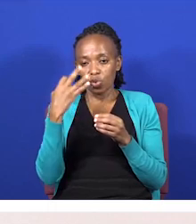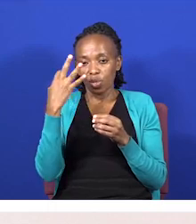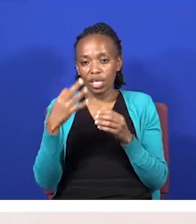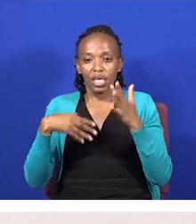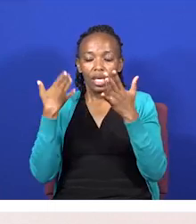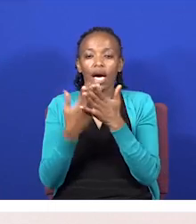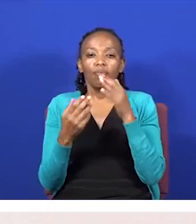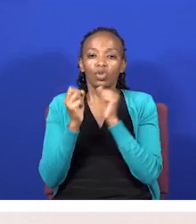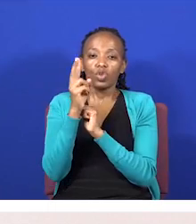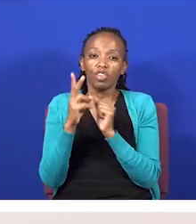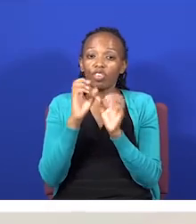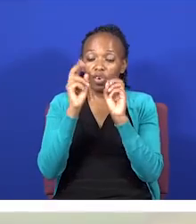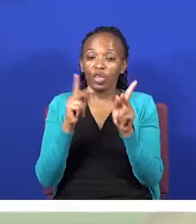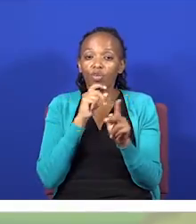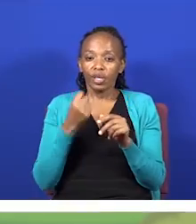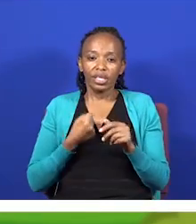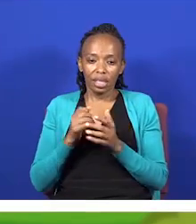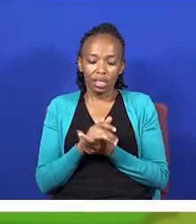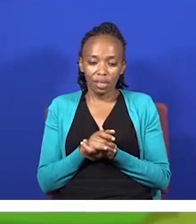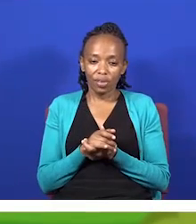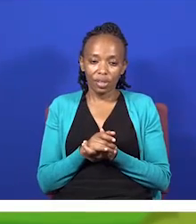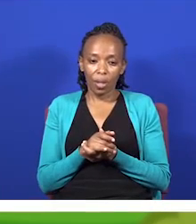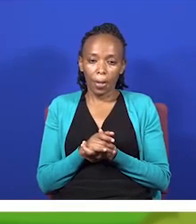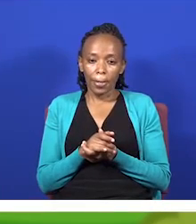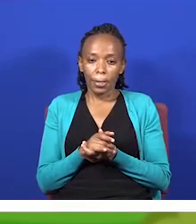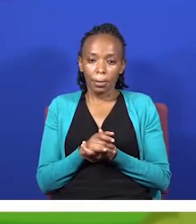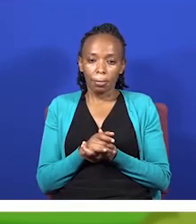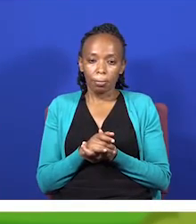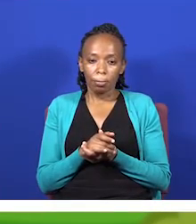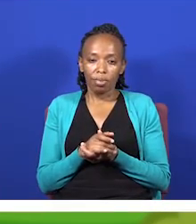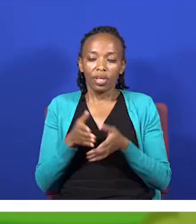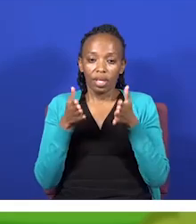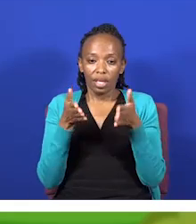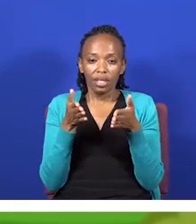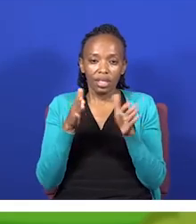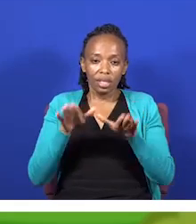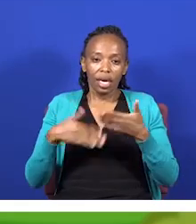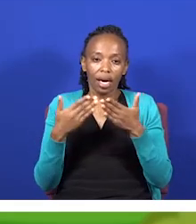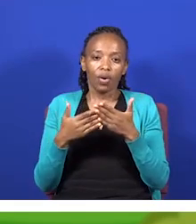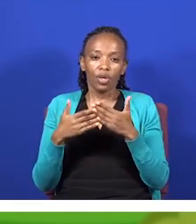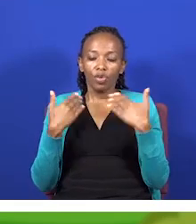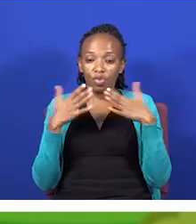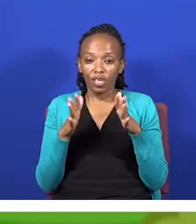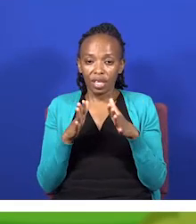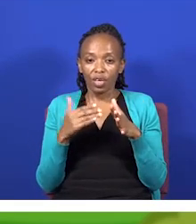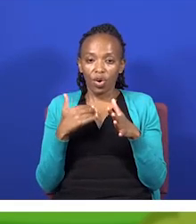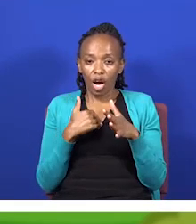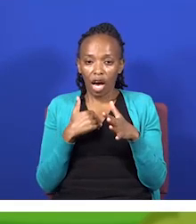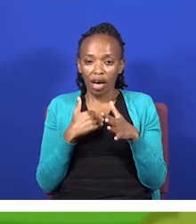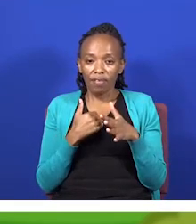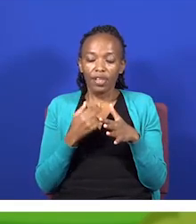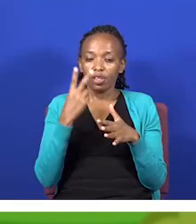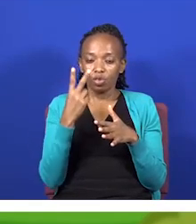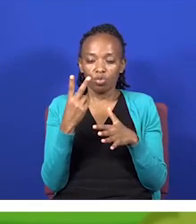1, 2, 3, up to 12. Okay, boys and girls? Okay, good. And this is how it will look like. You will have the two